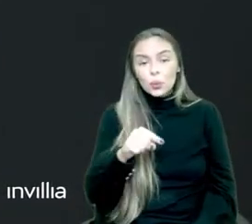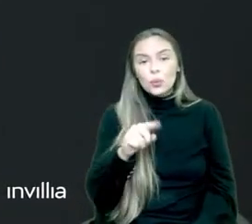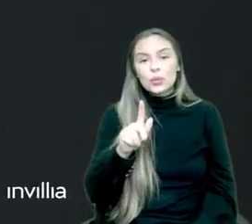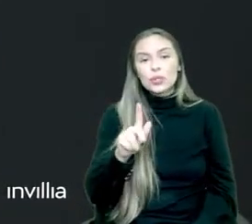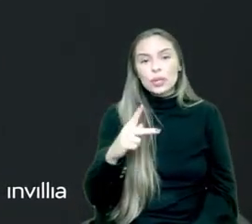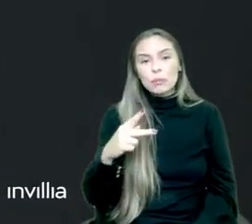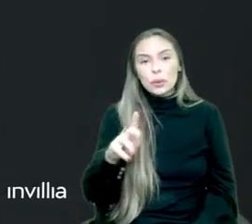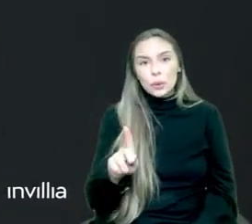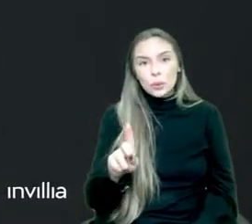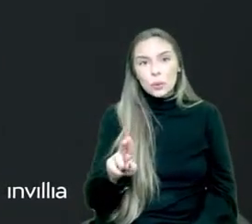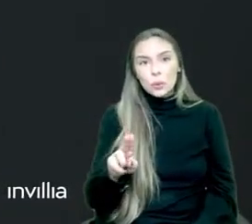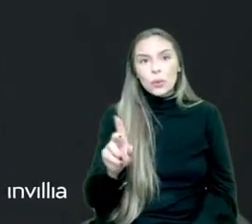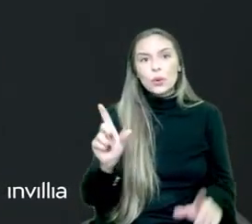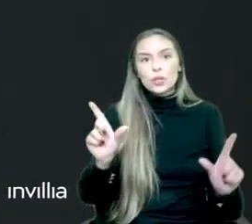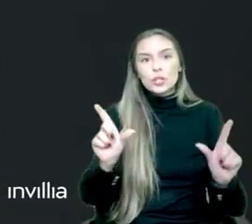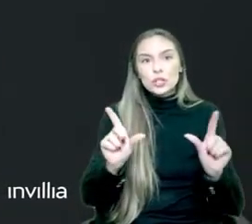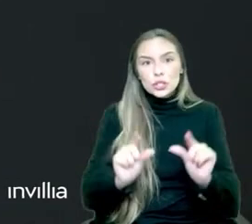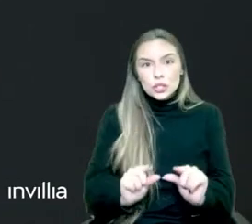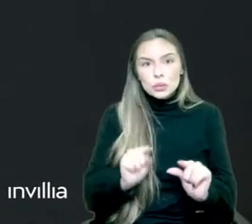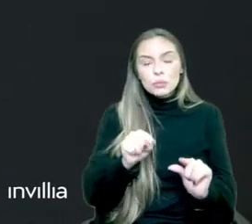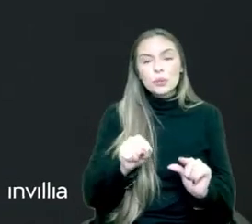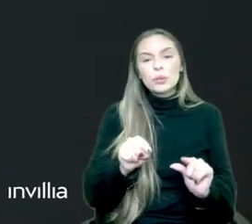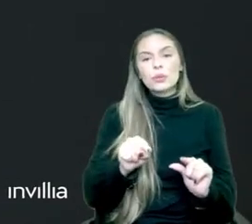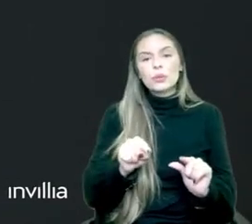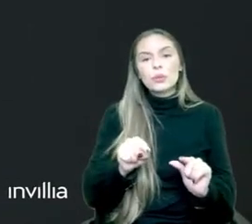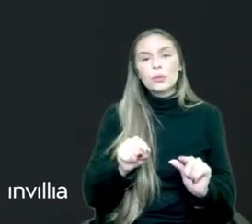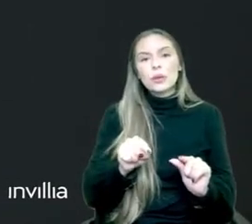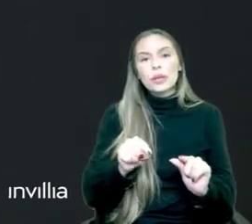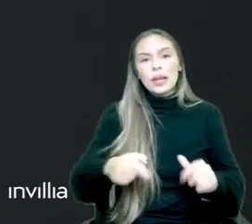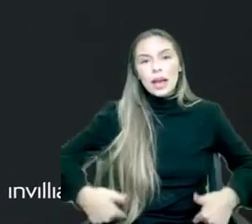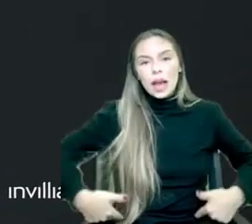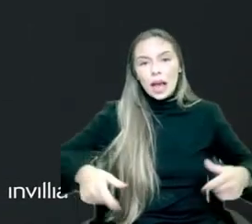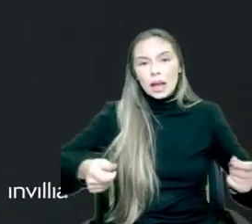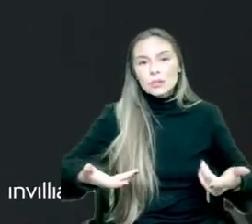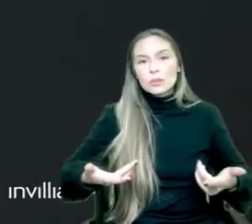impact, reduces the cost, and it's still performant.